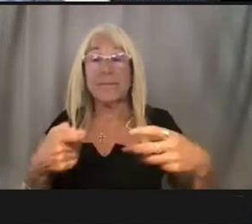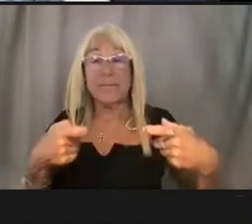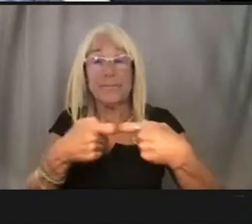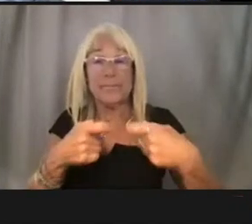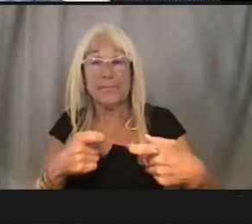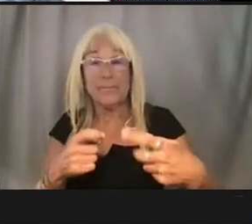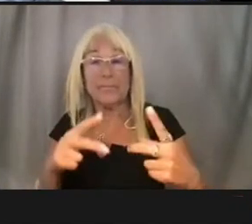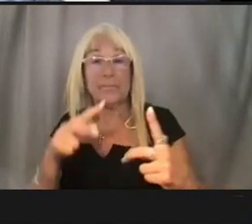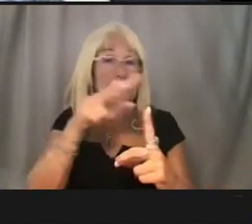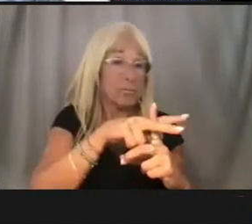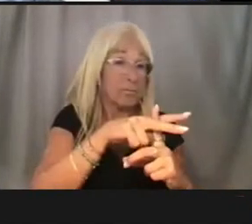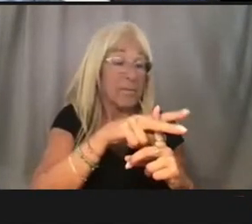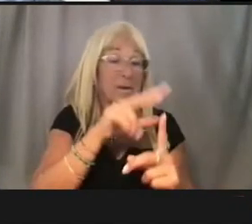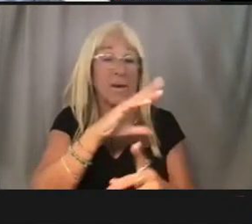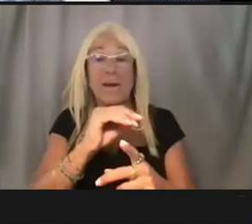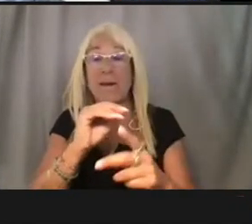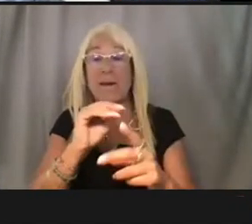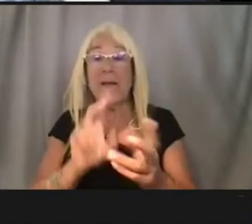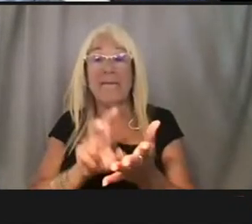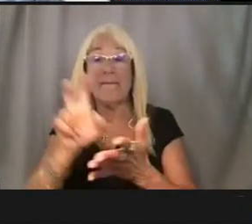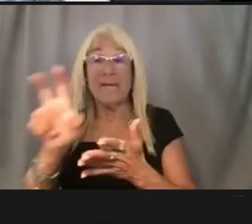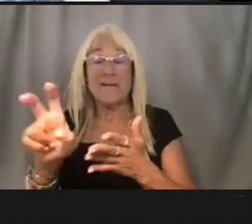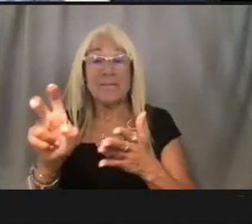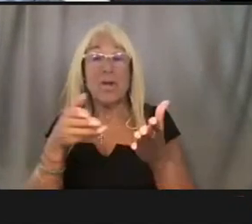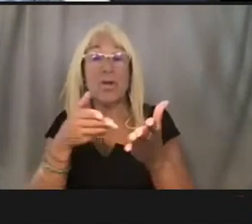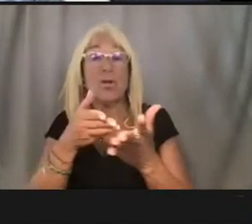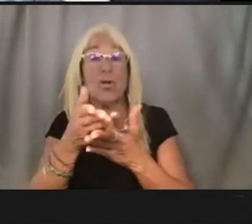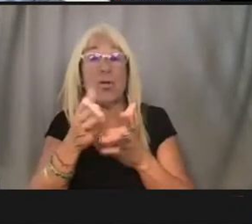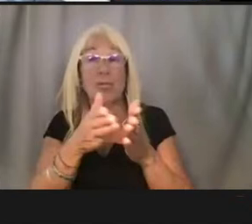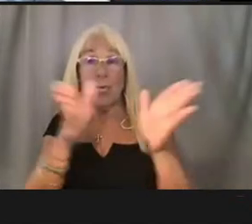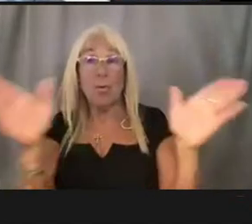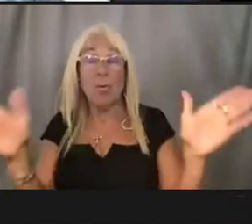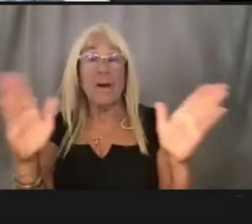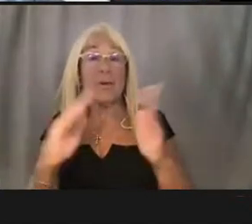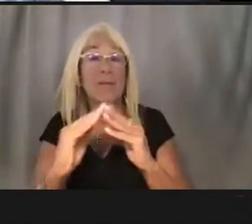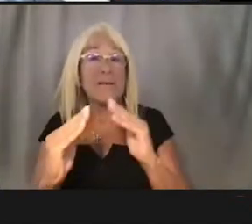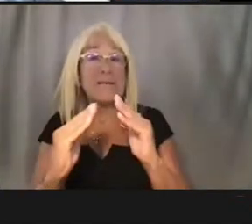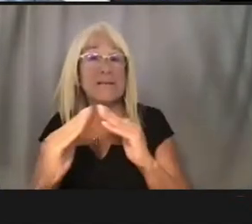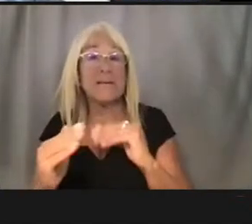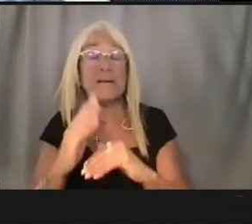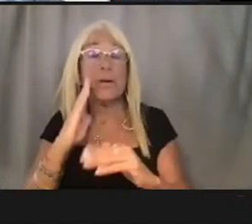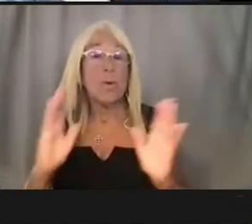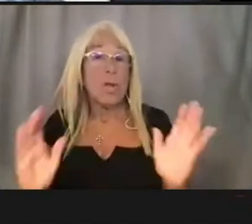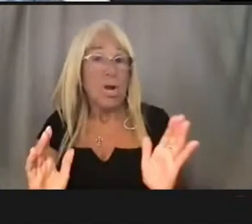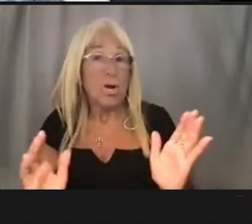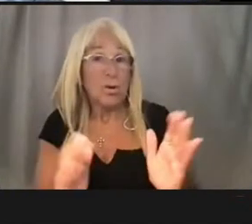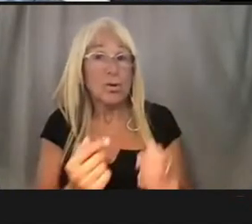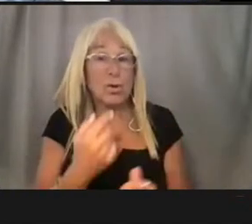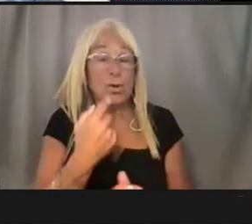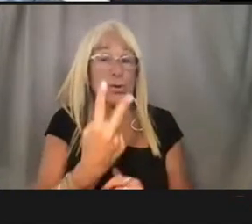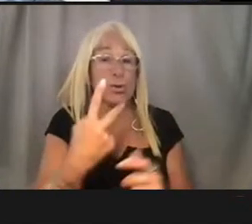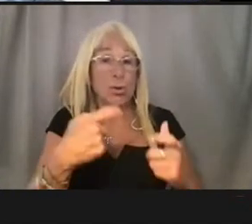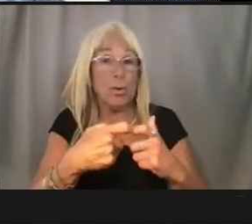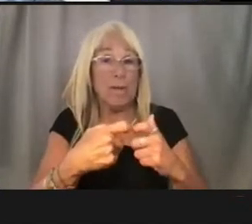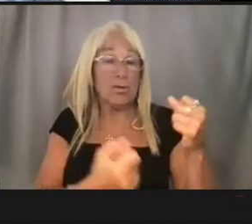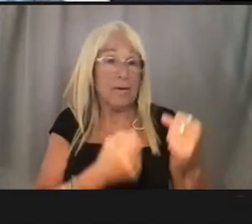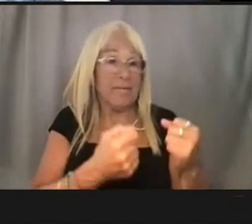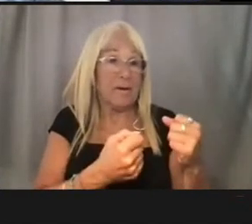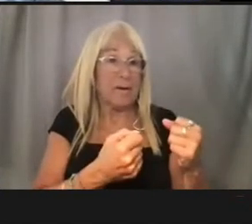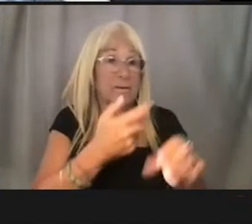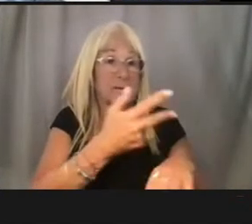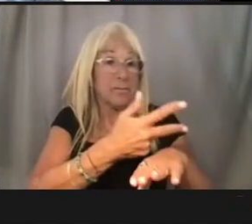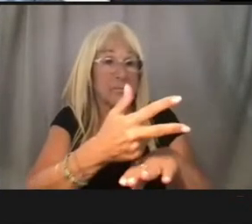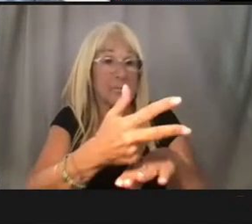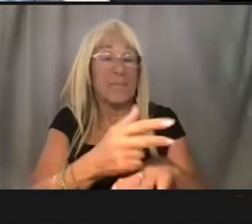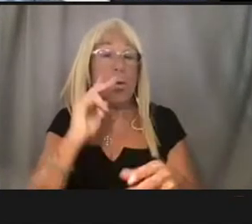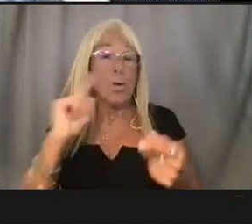vehicle investment across the city this will encourage the transmit transition of two electric vehicles which will be key to reducing emissions